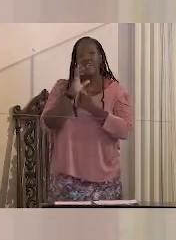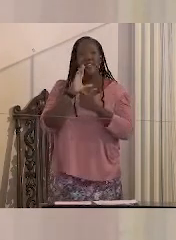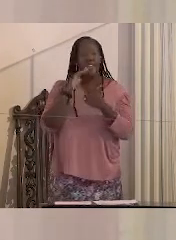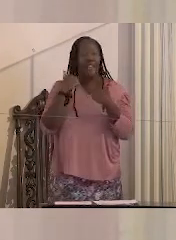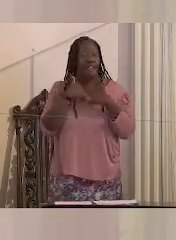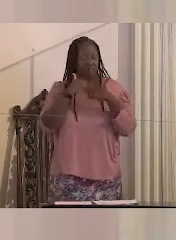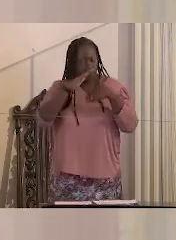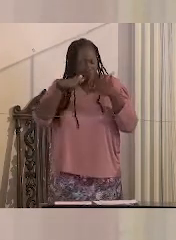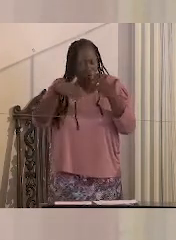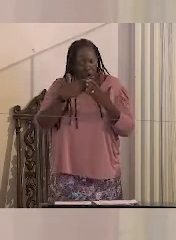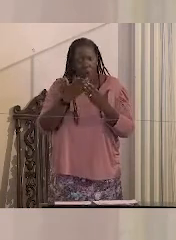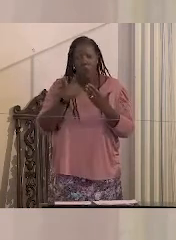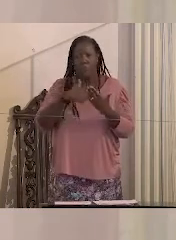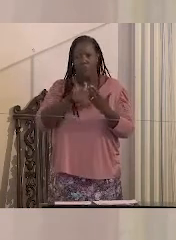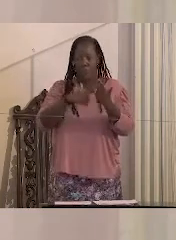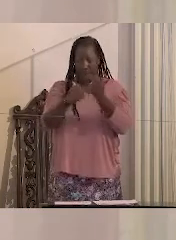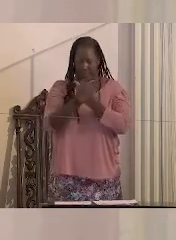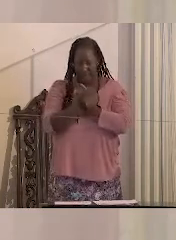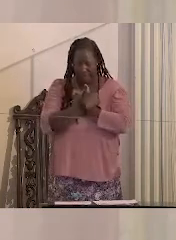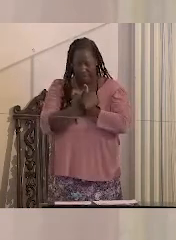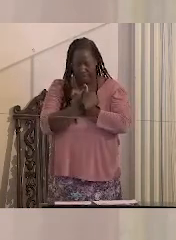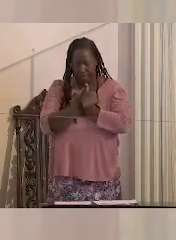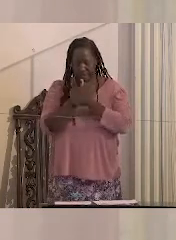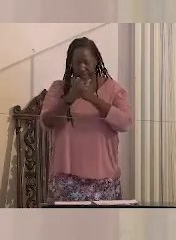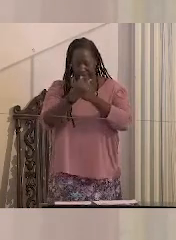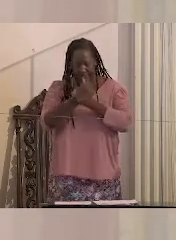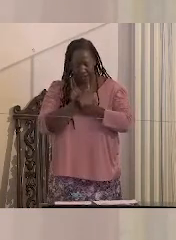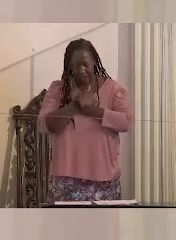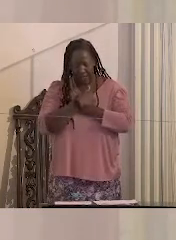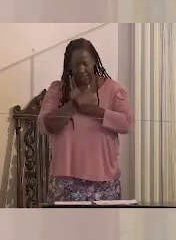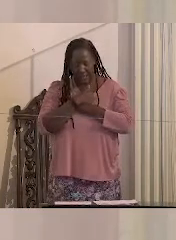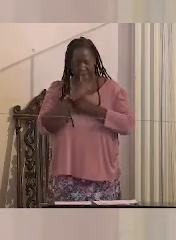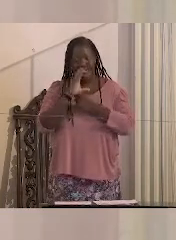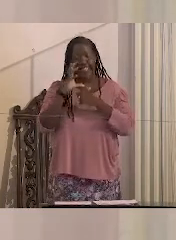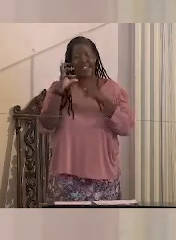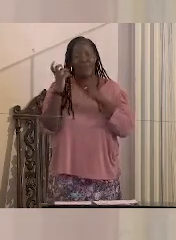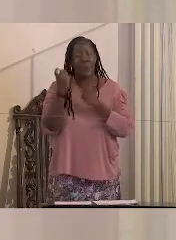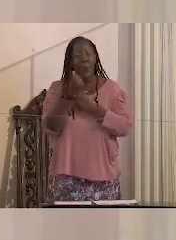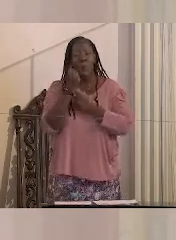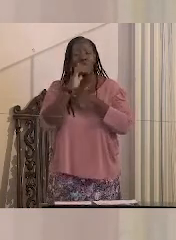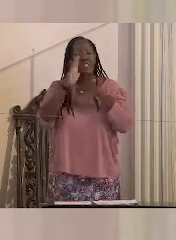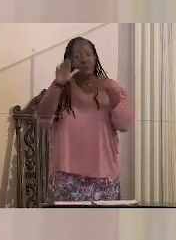love. There is a love holding all.